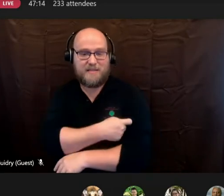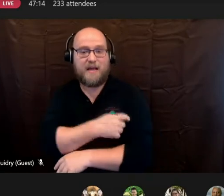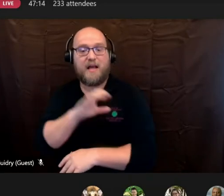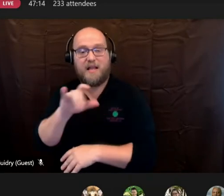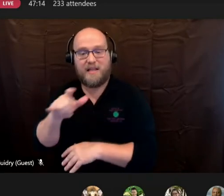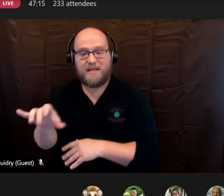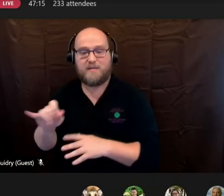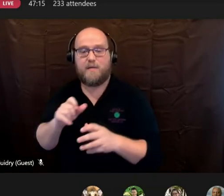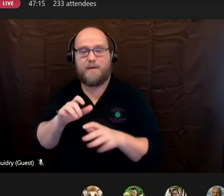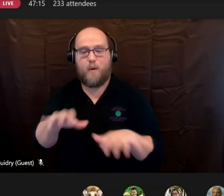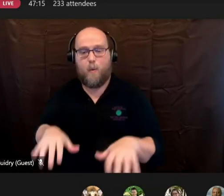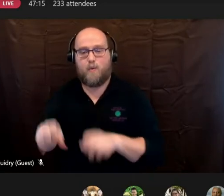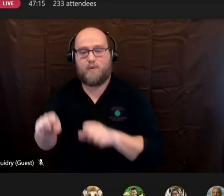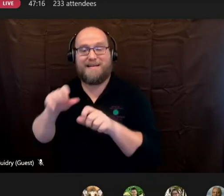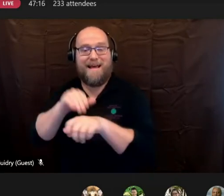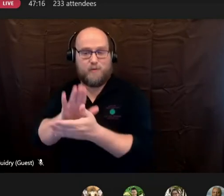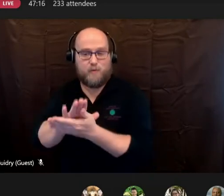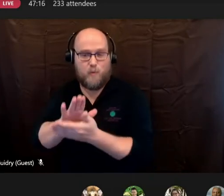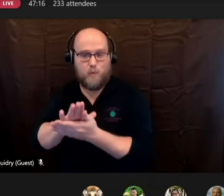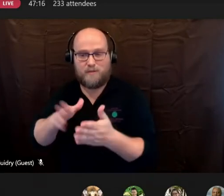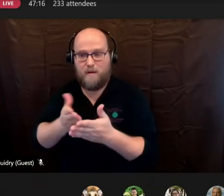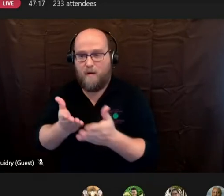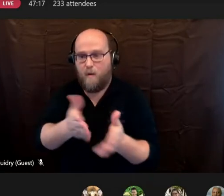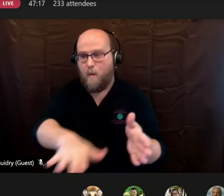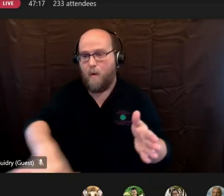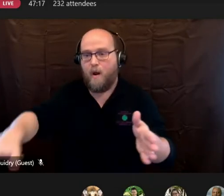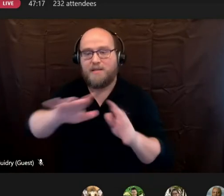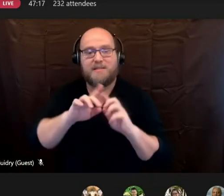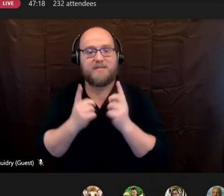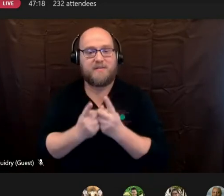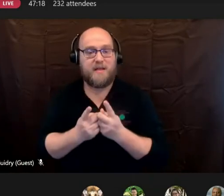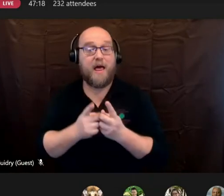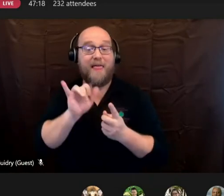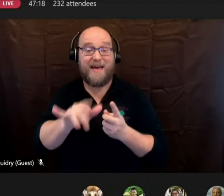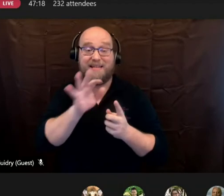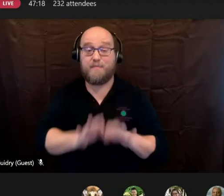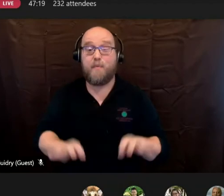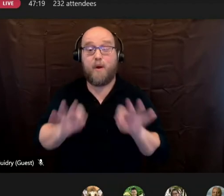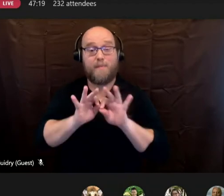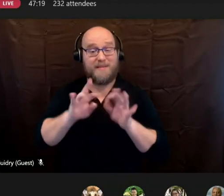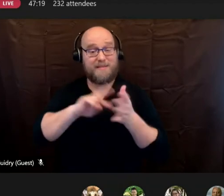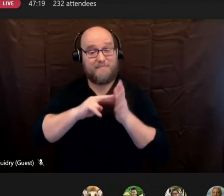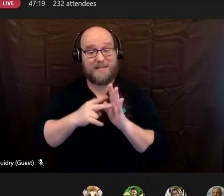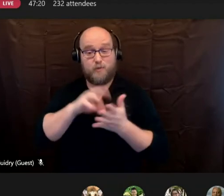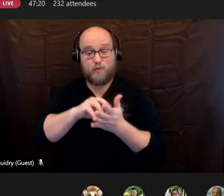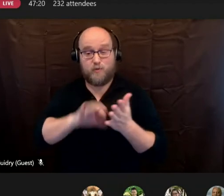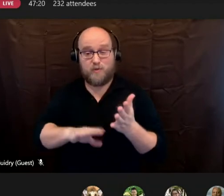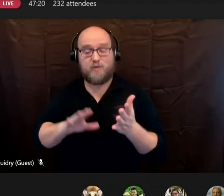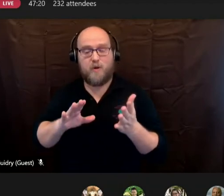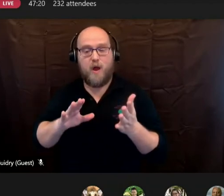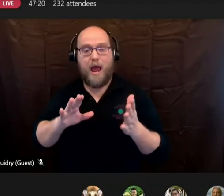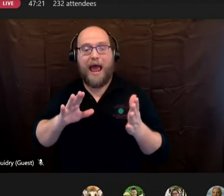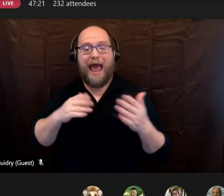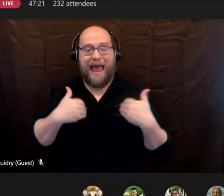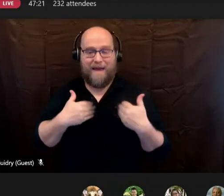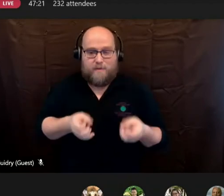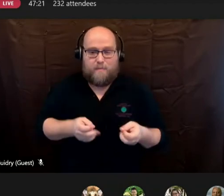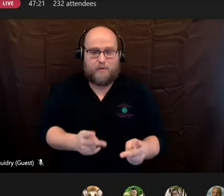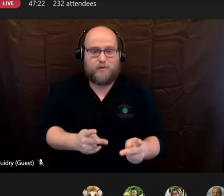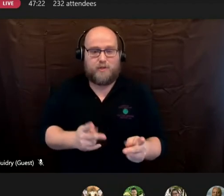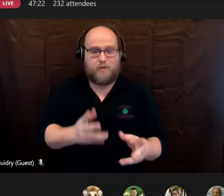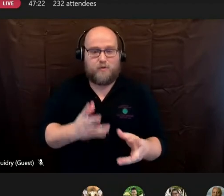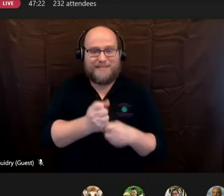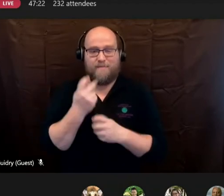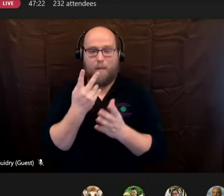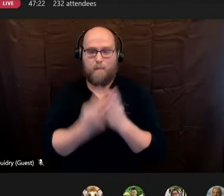doses of the vaccine before the end of the school year. So given our success thus far, what can we expect